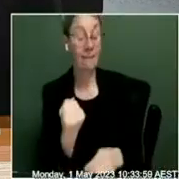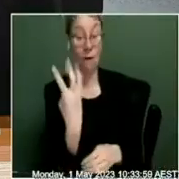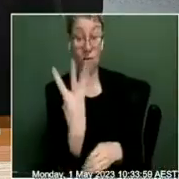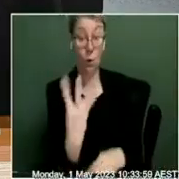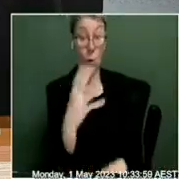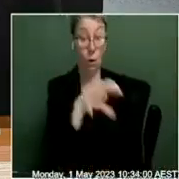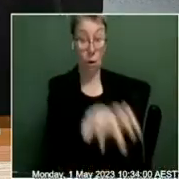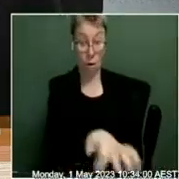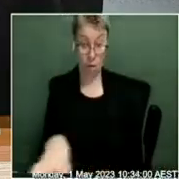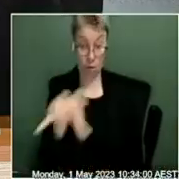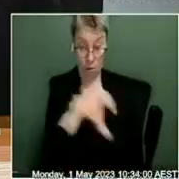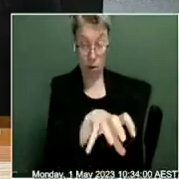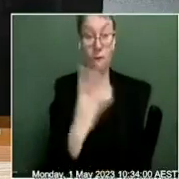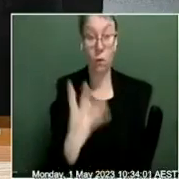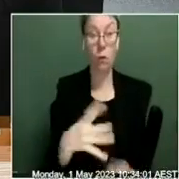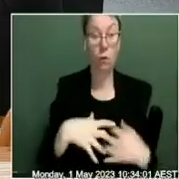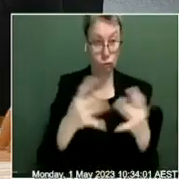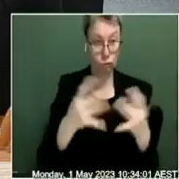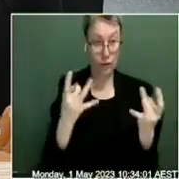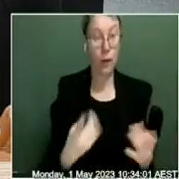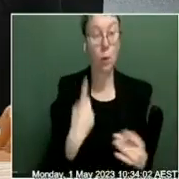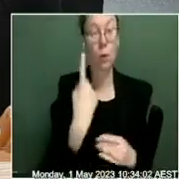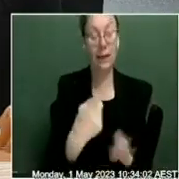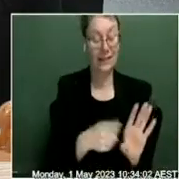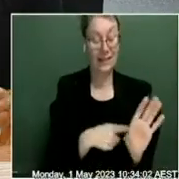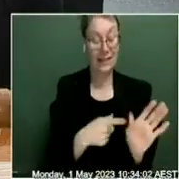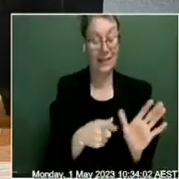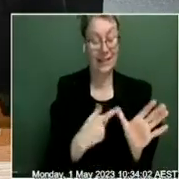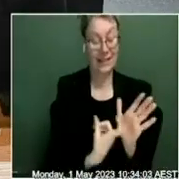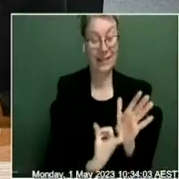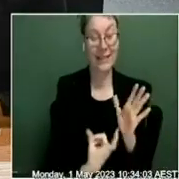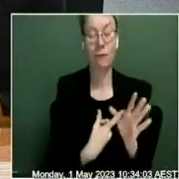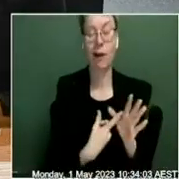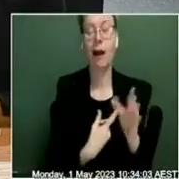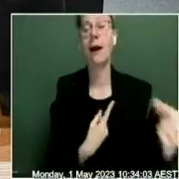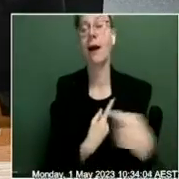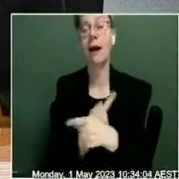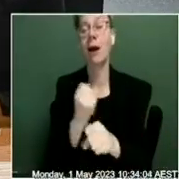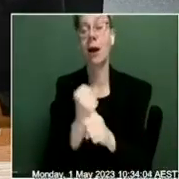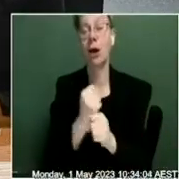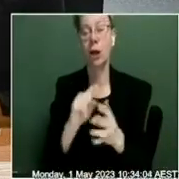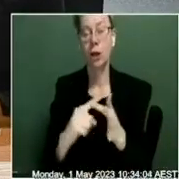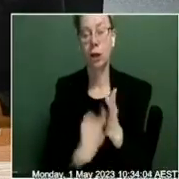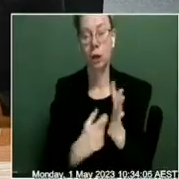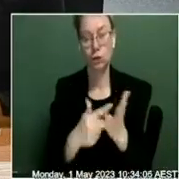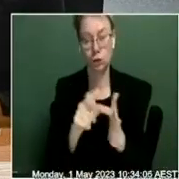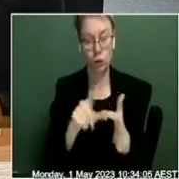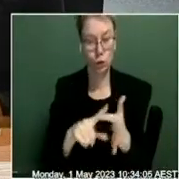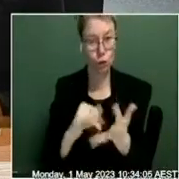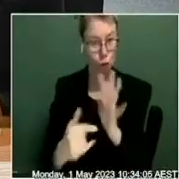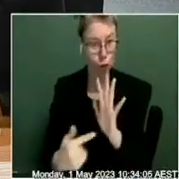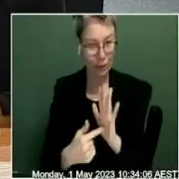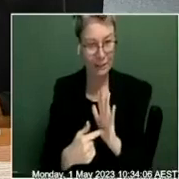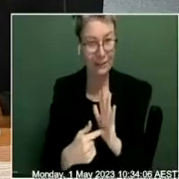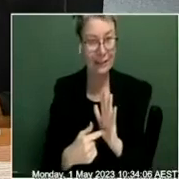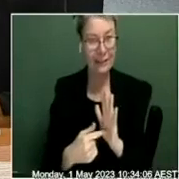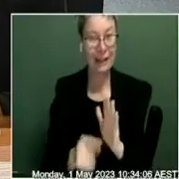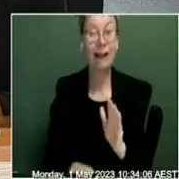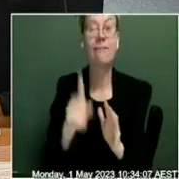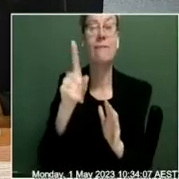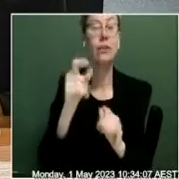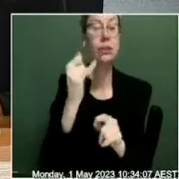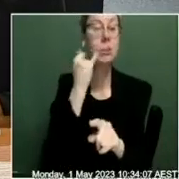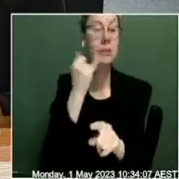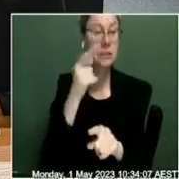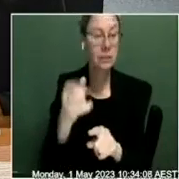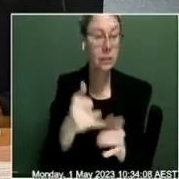Shepparton, or there's services operating in Greater Shepparton, in Greater Dandenong, and in Castlemaine, which is in Mount Alexander Shire.